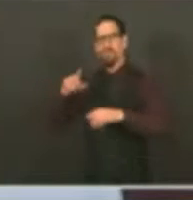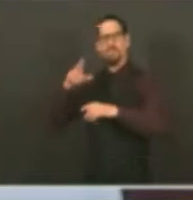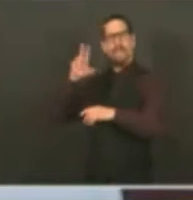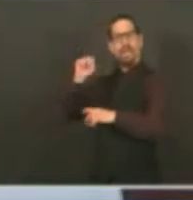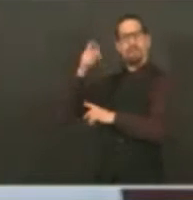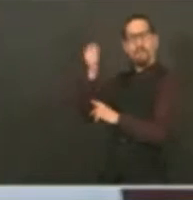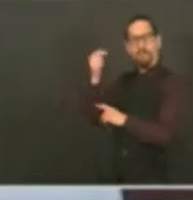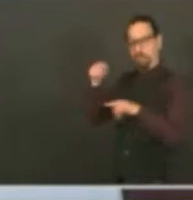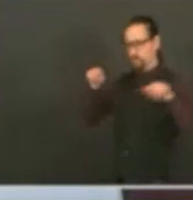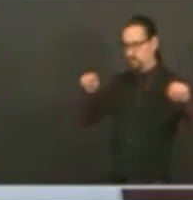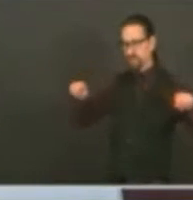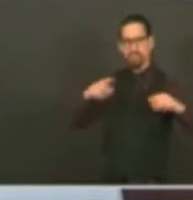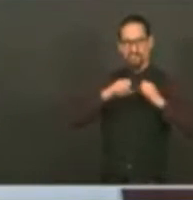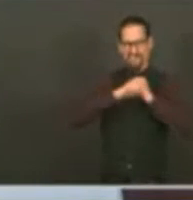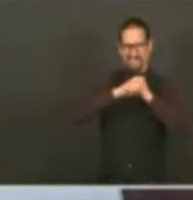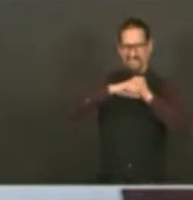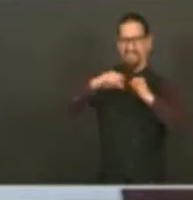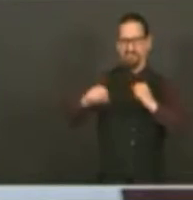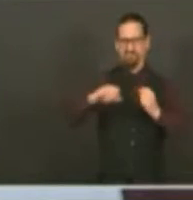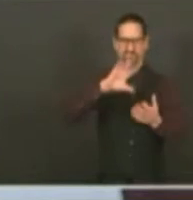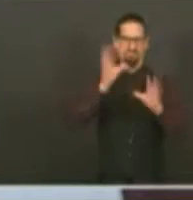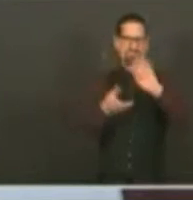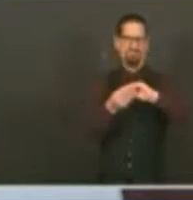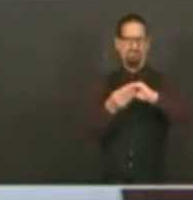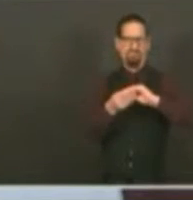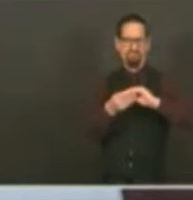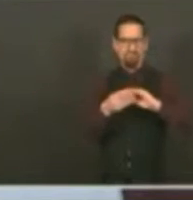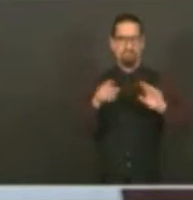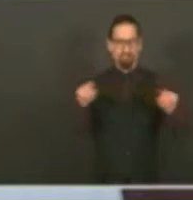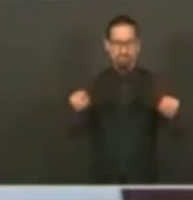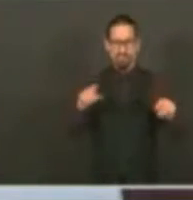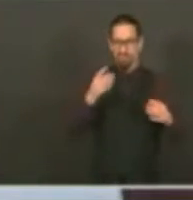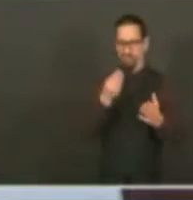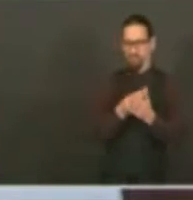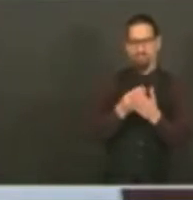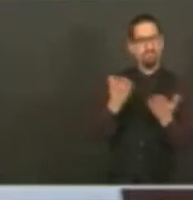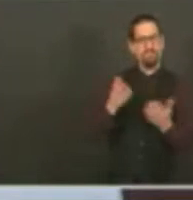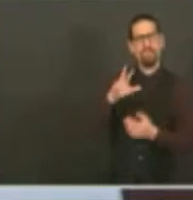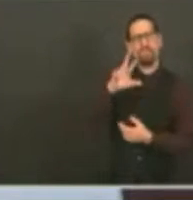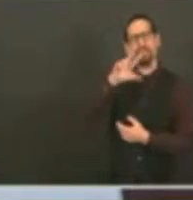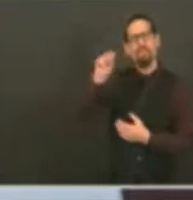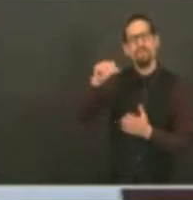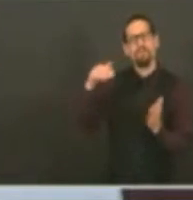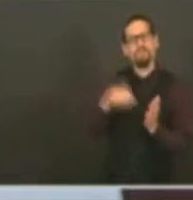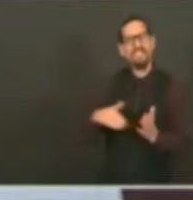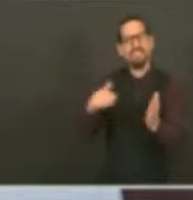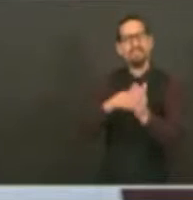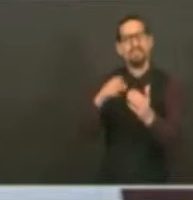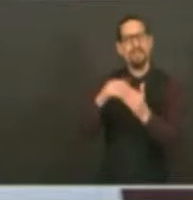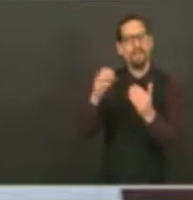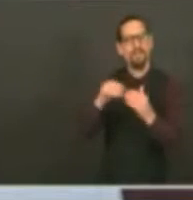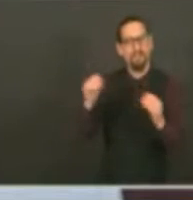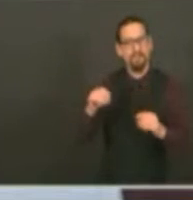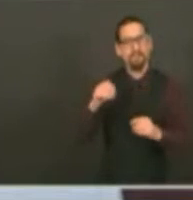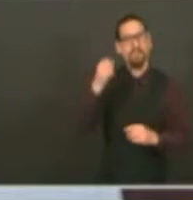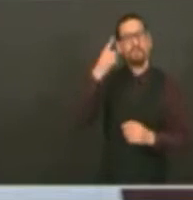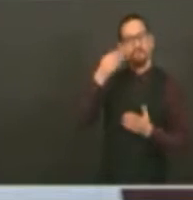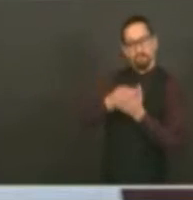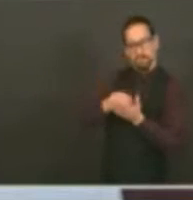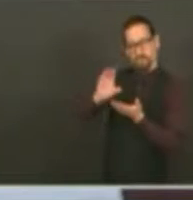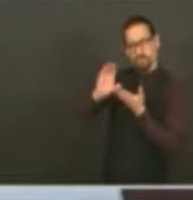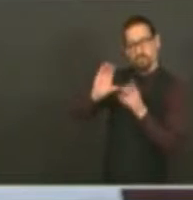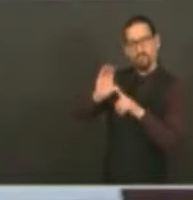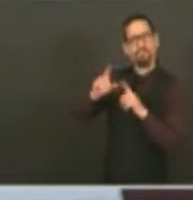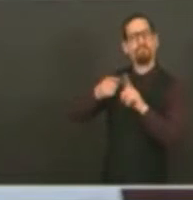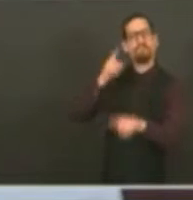of relief. I will have essentially allocated all of the federal stimulus monies that we have received